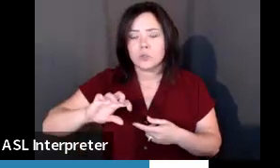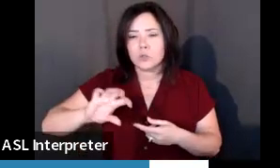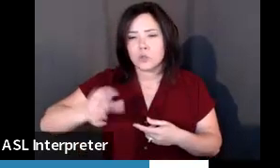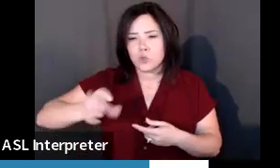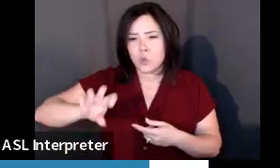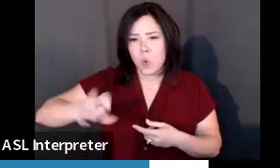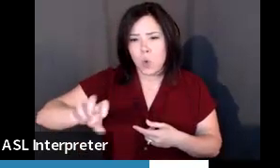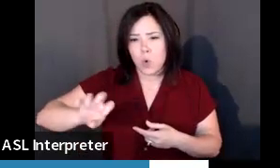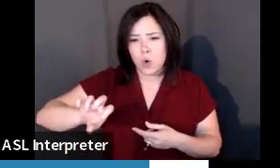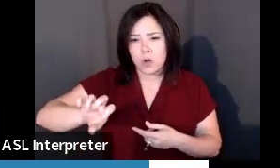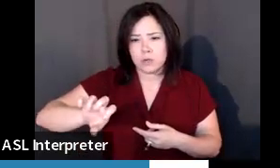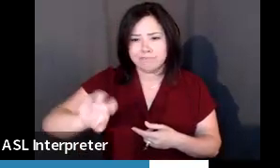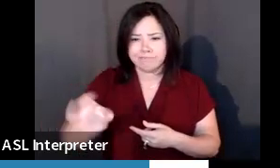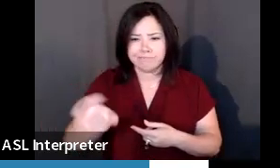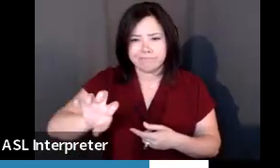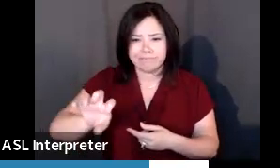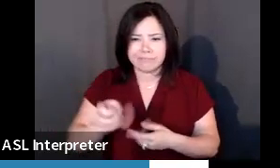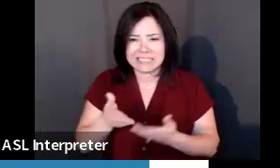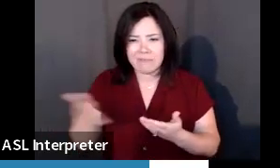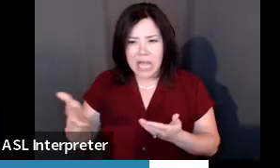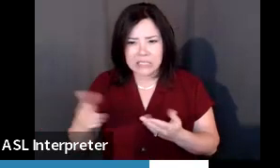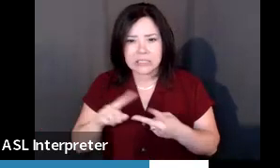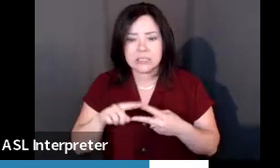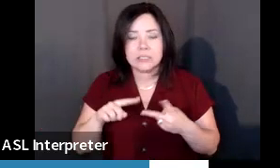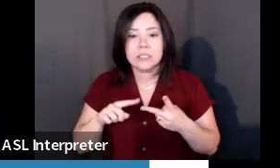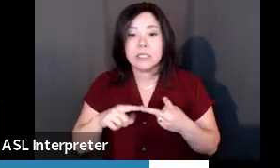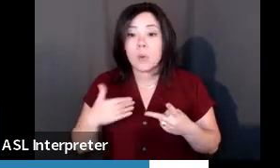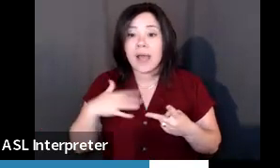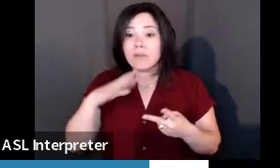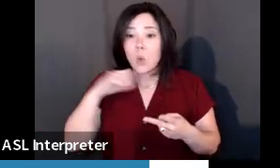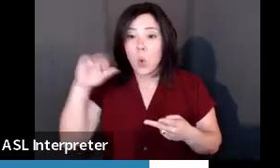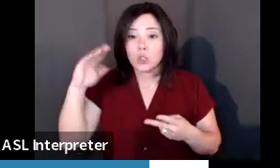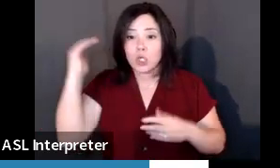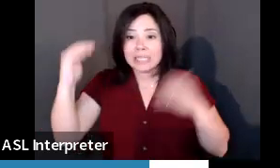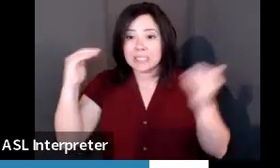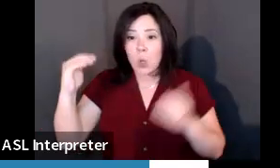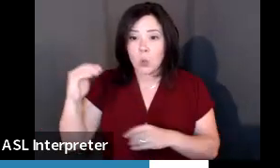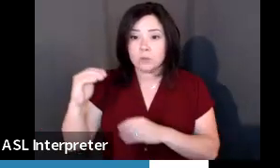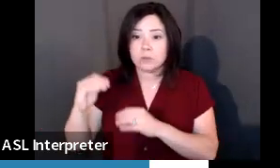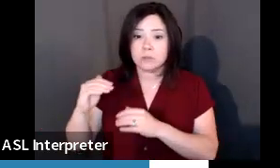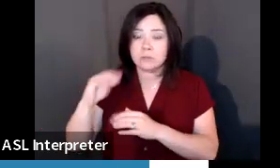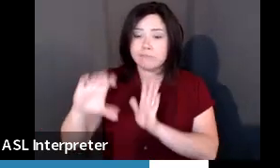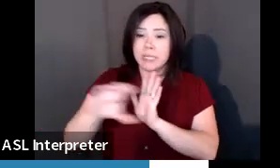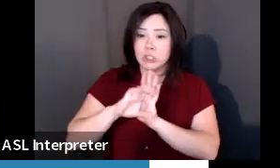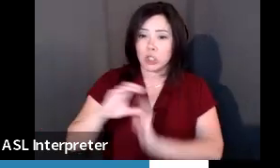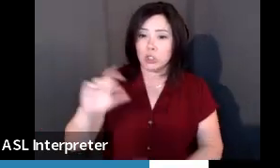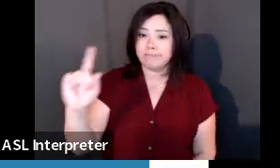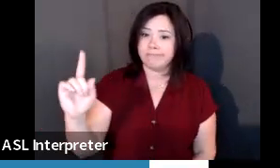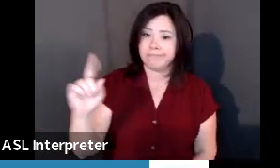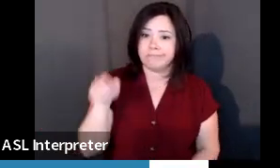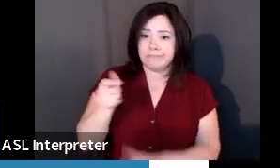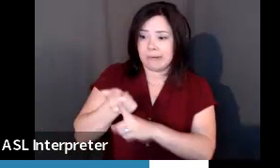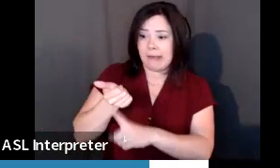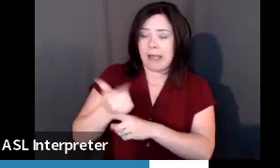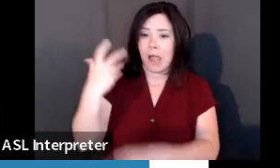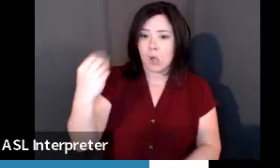device. And then we have an older adult pictured here that is outside using a walker